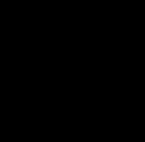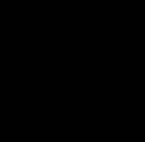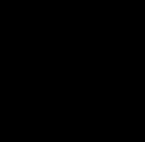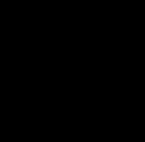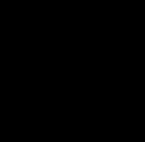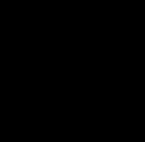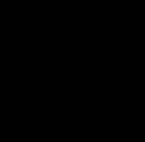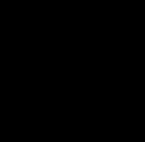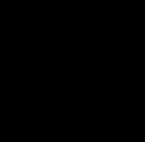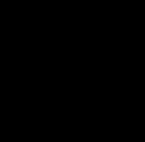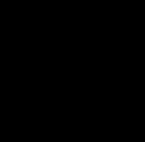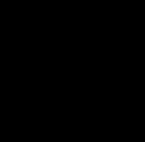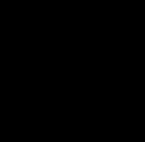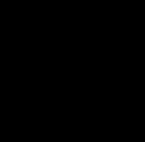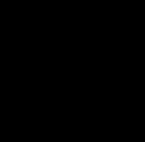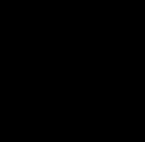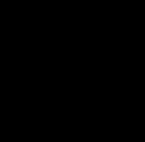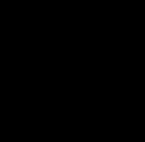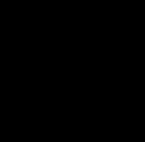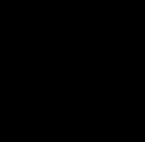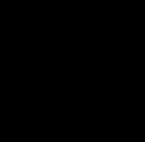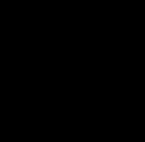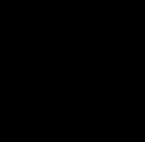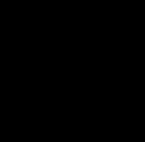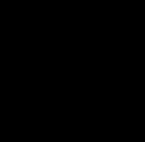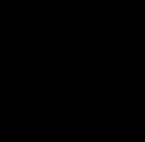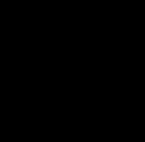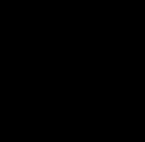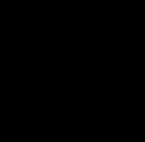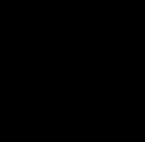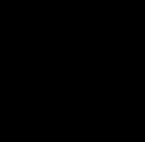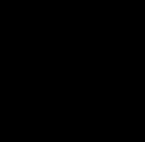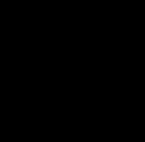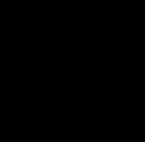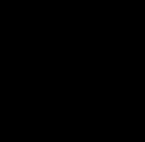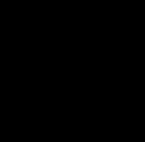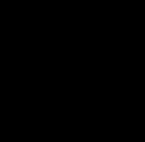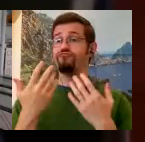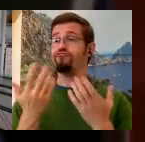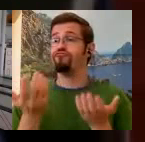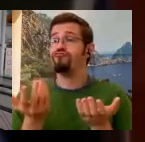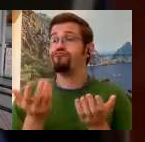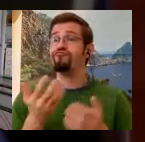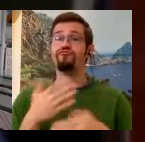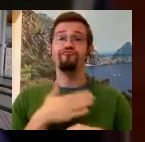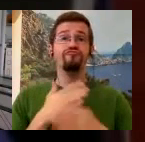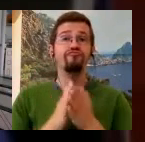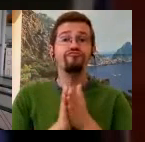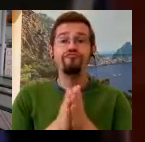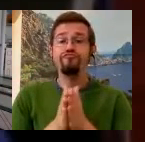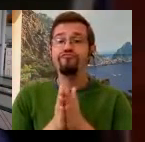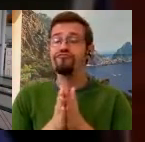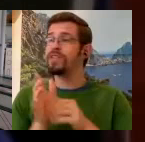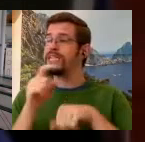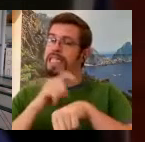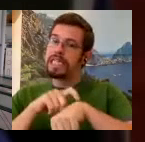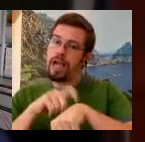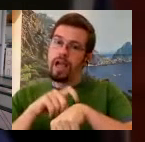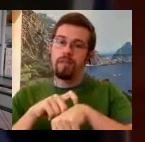of time to work on several iterations of their development, it will show not only the weaknesses